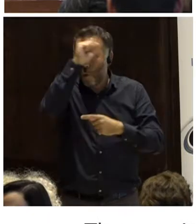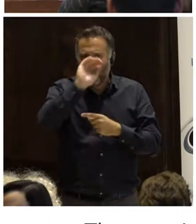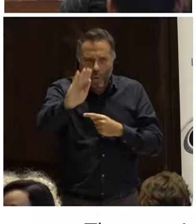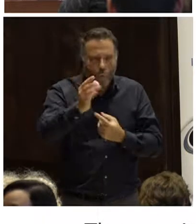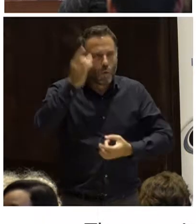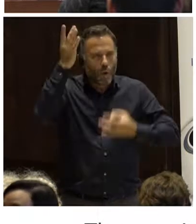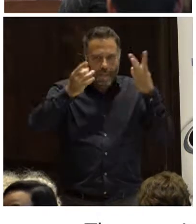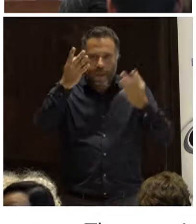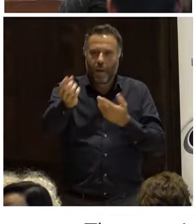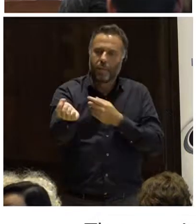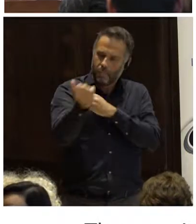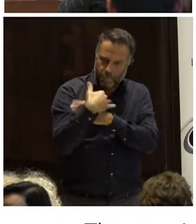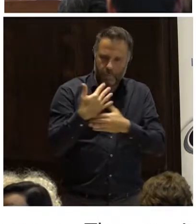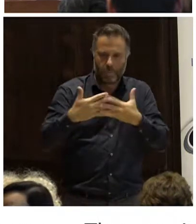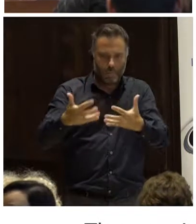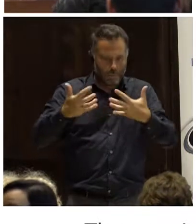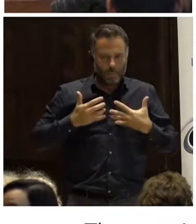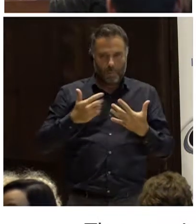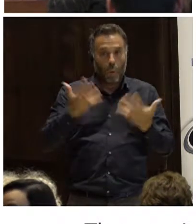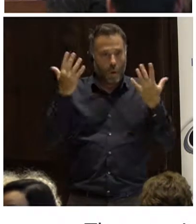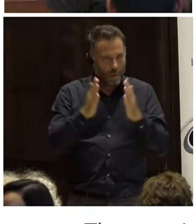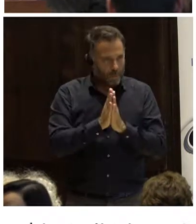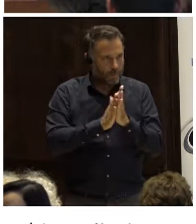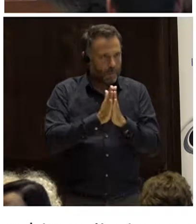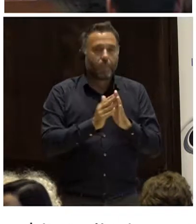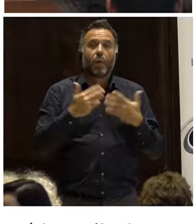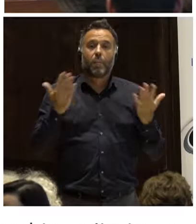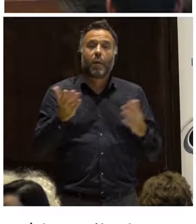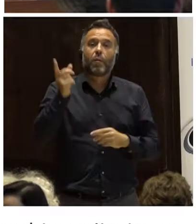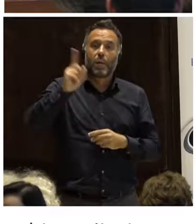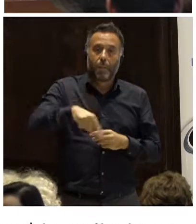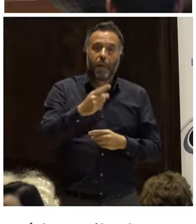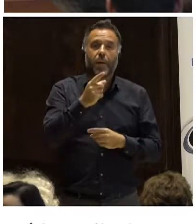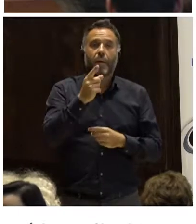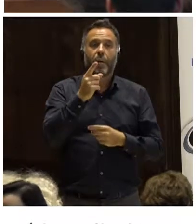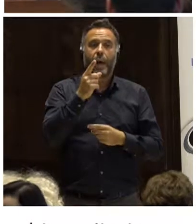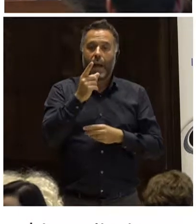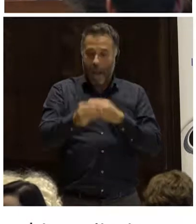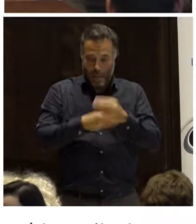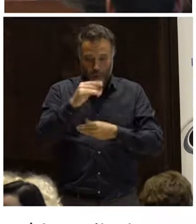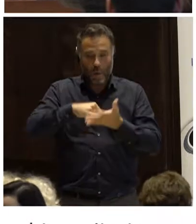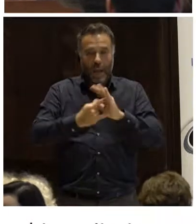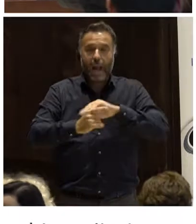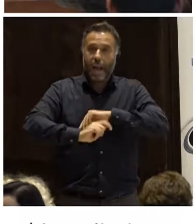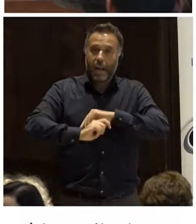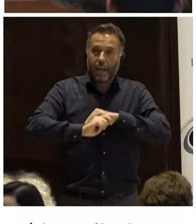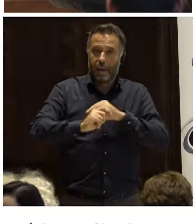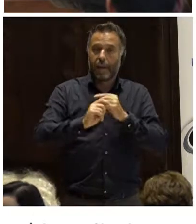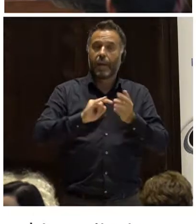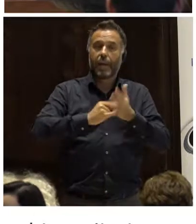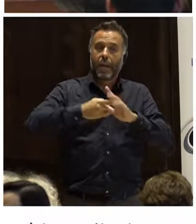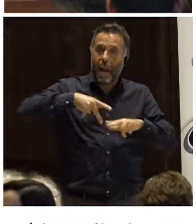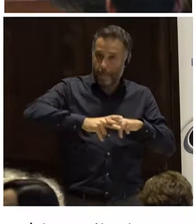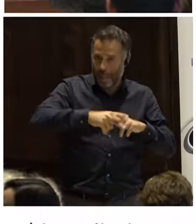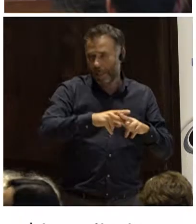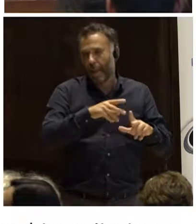welcome. And also a tool, the usability tool for, the evaluation tool of usability